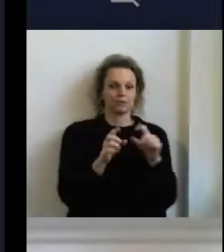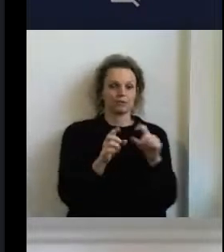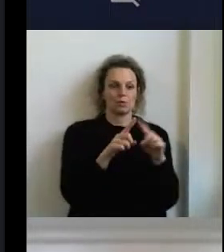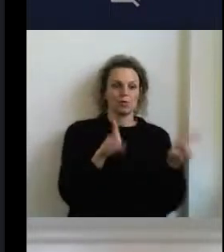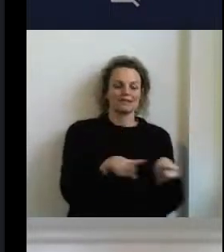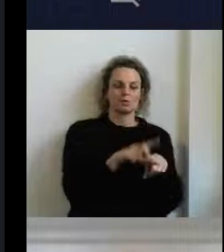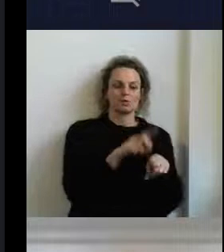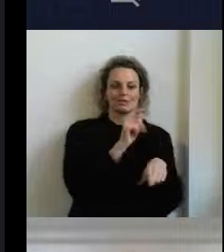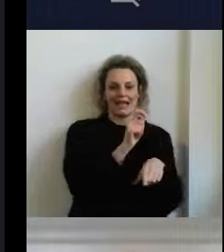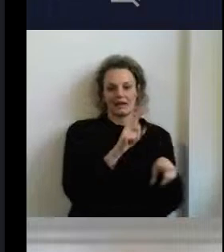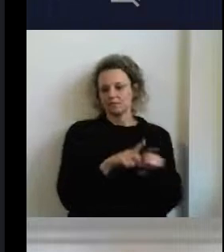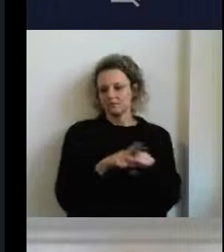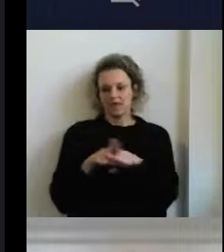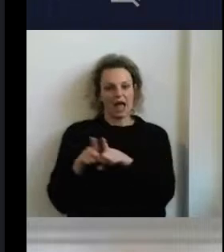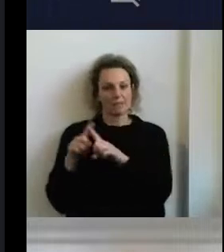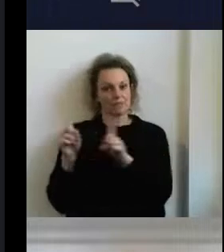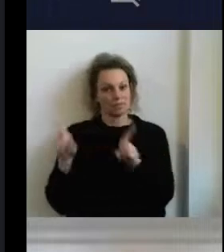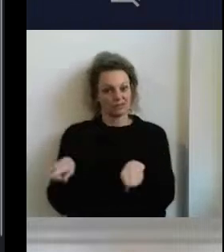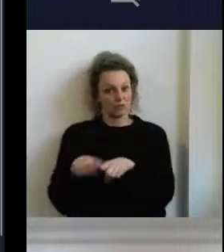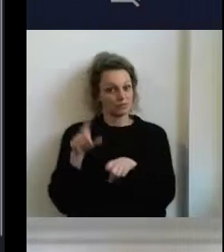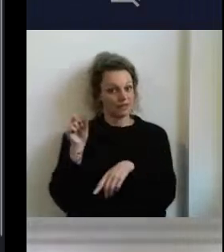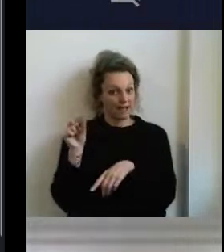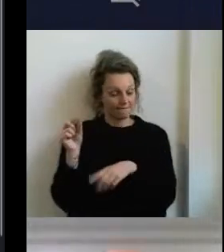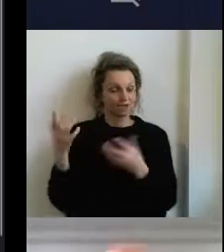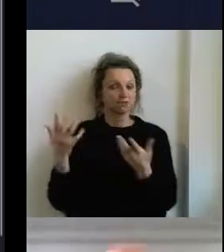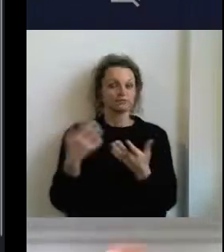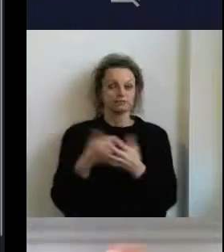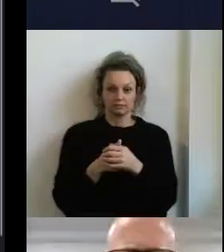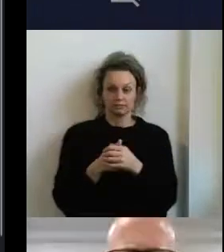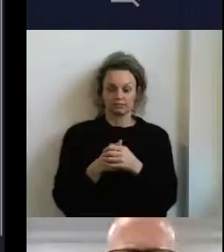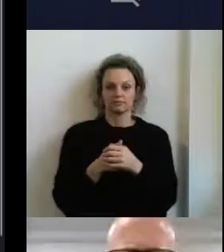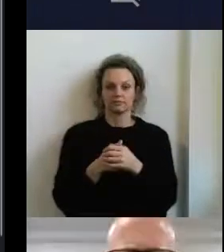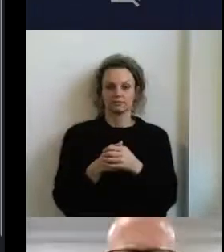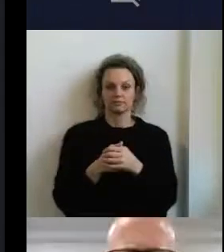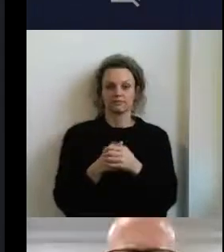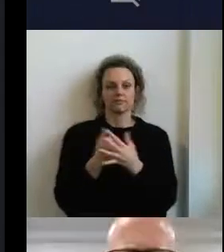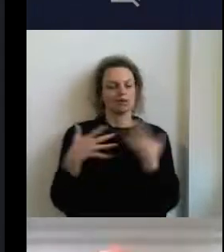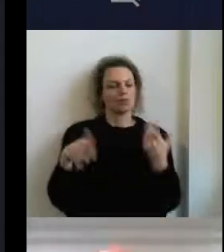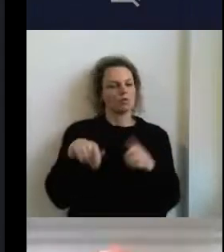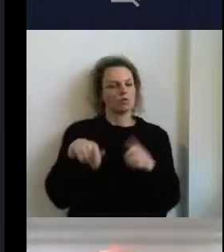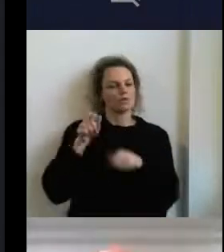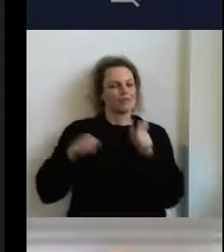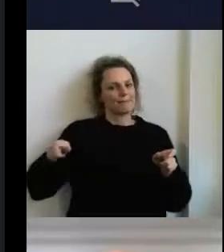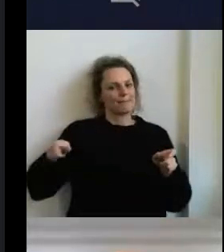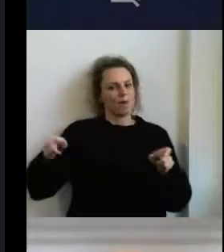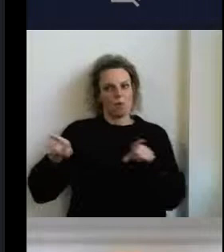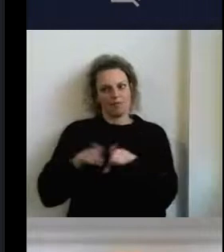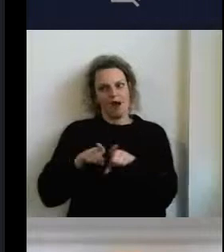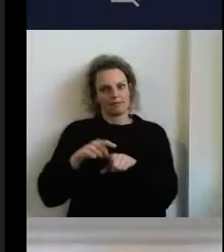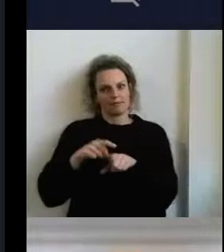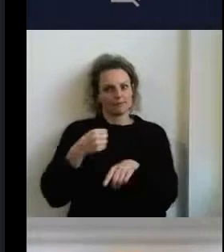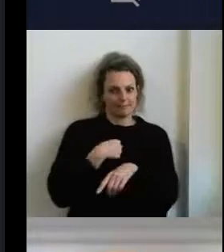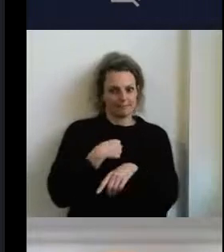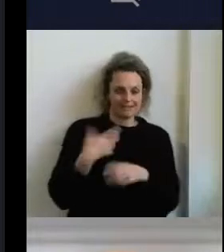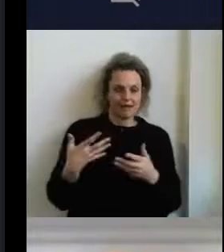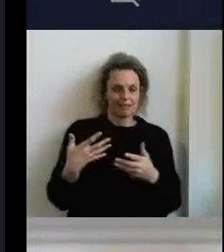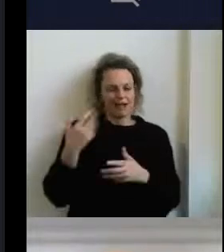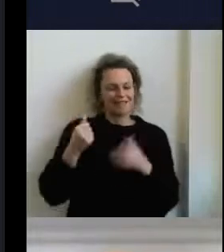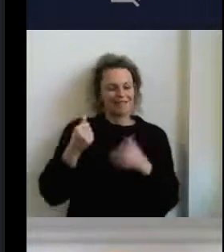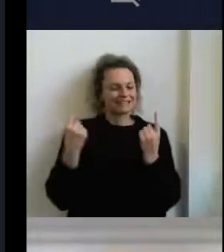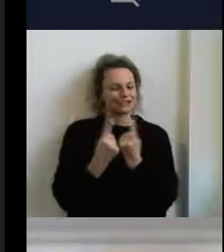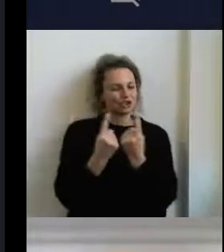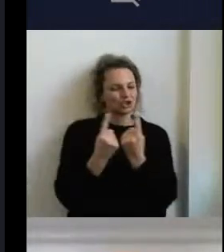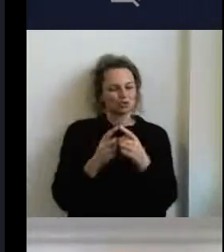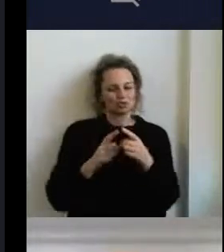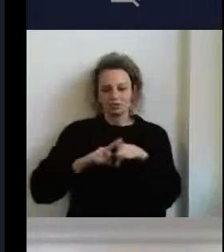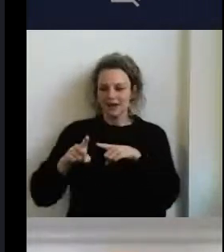same with Windows 11. A lot of people, like myself, have issues trying to